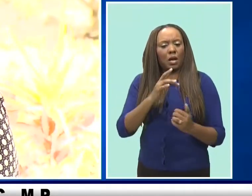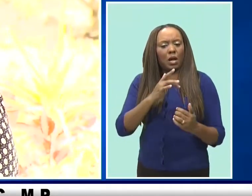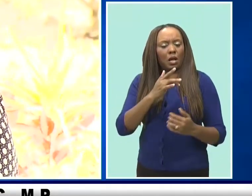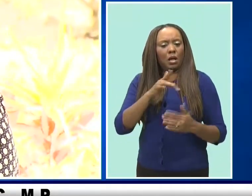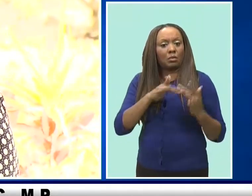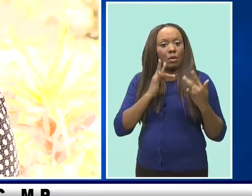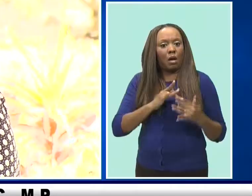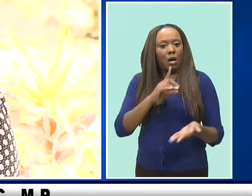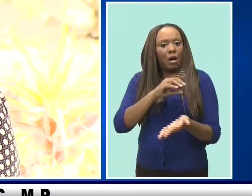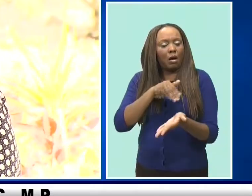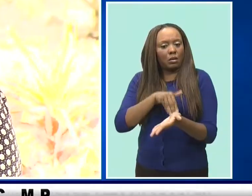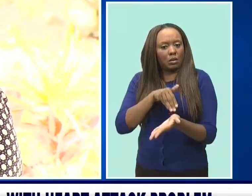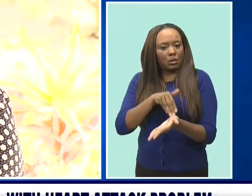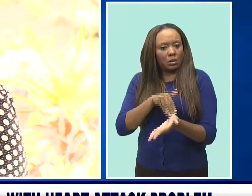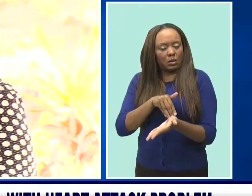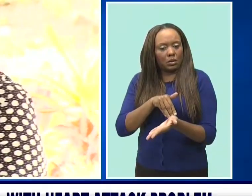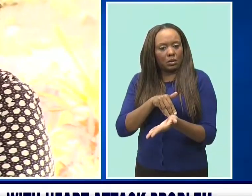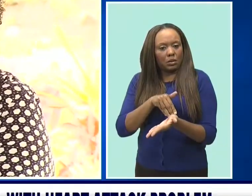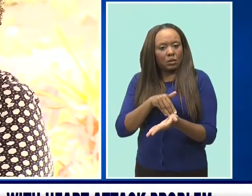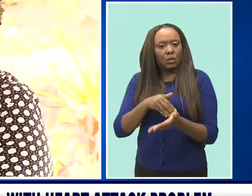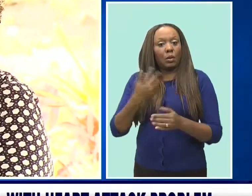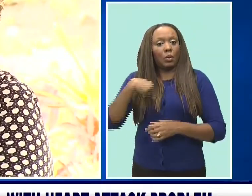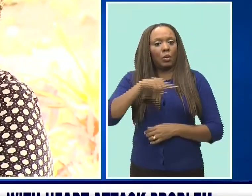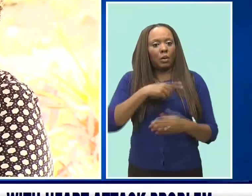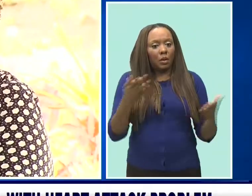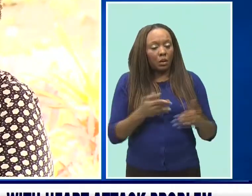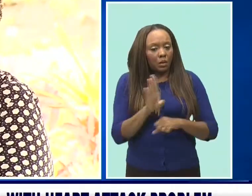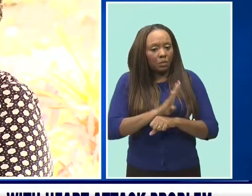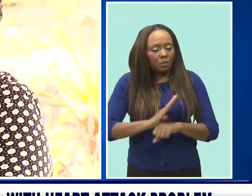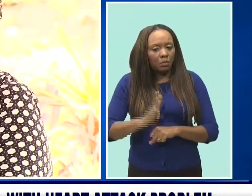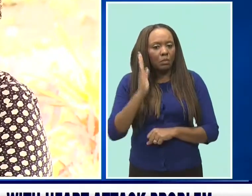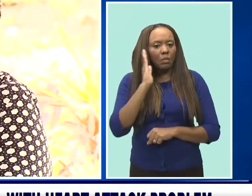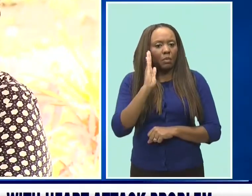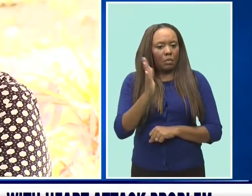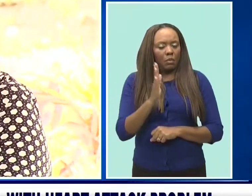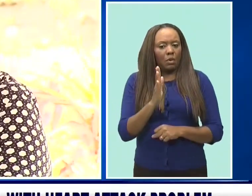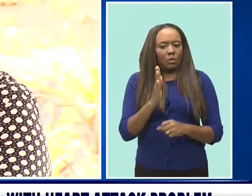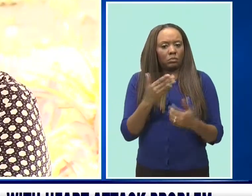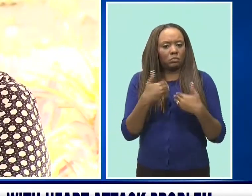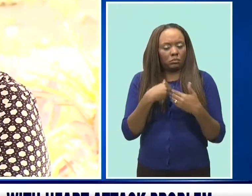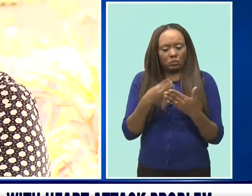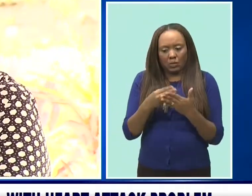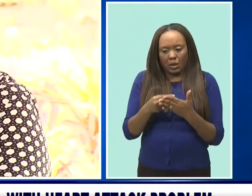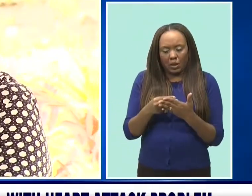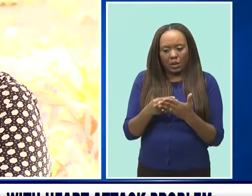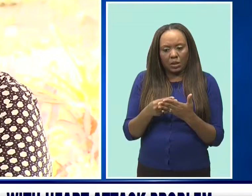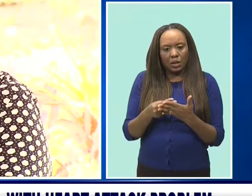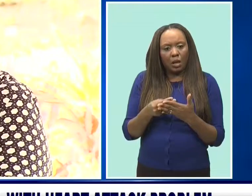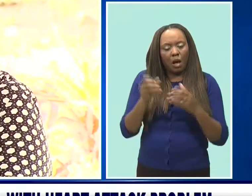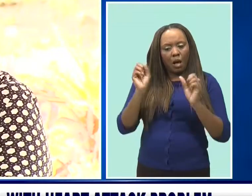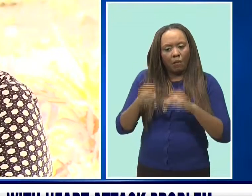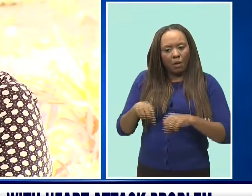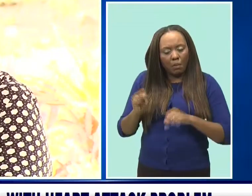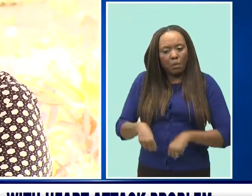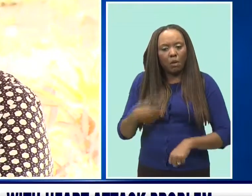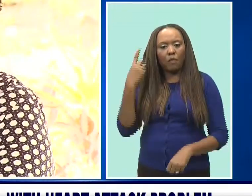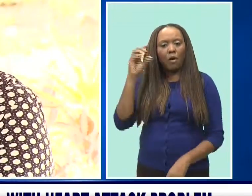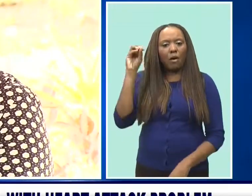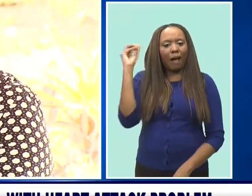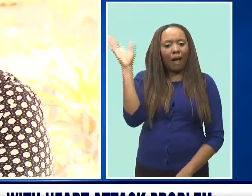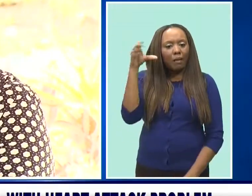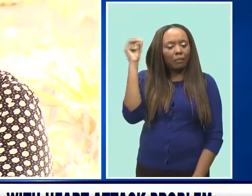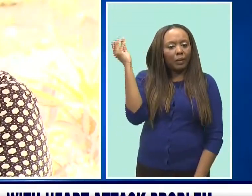proceed to being able to make the difference by the expenditures that are necessary from ambulances right back